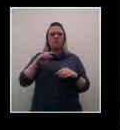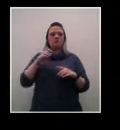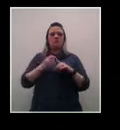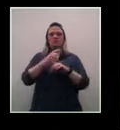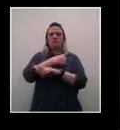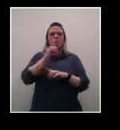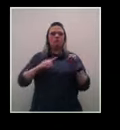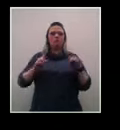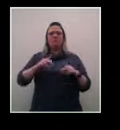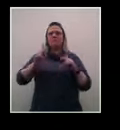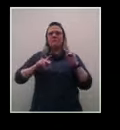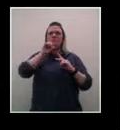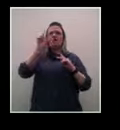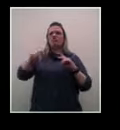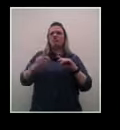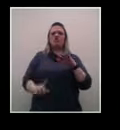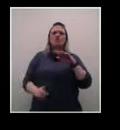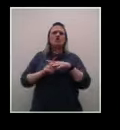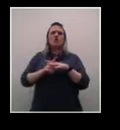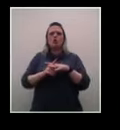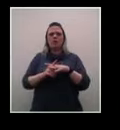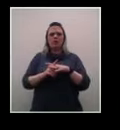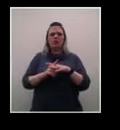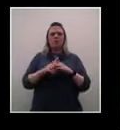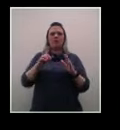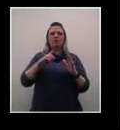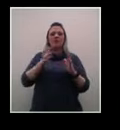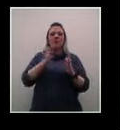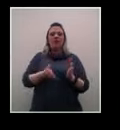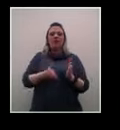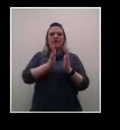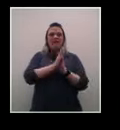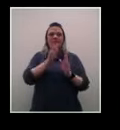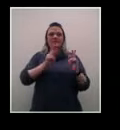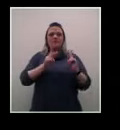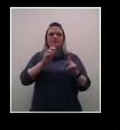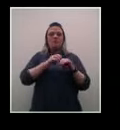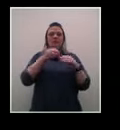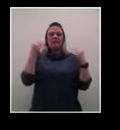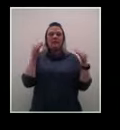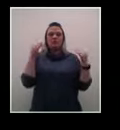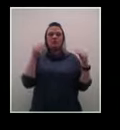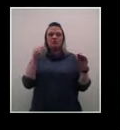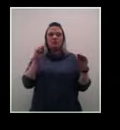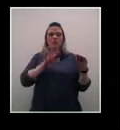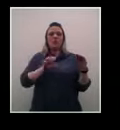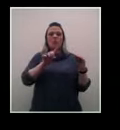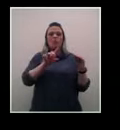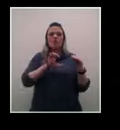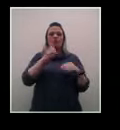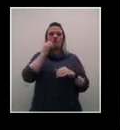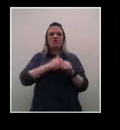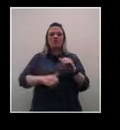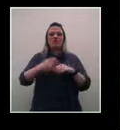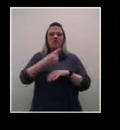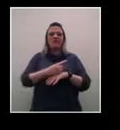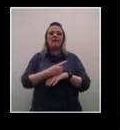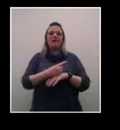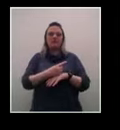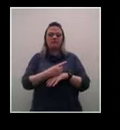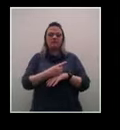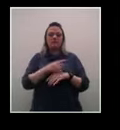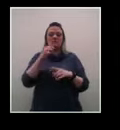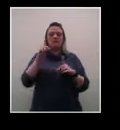just showing up and getting tested. They're actually asking individuals in the store, and they're doing about 100 a day. That